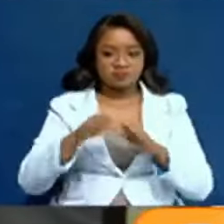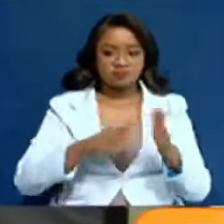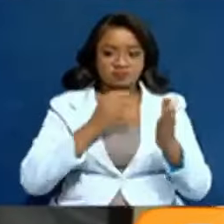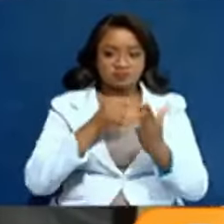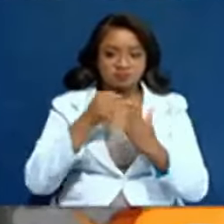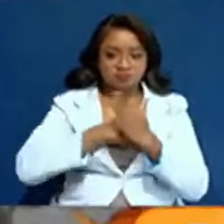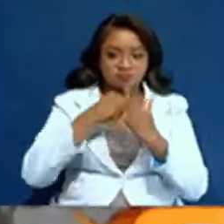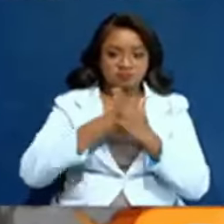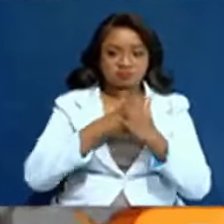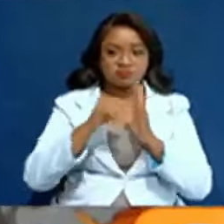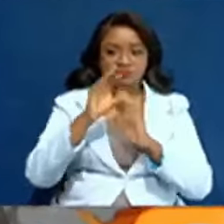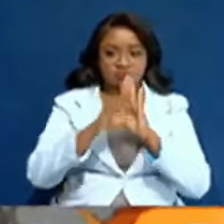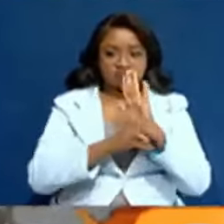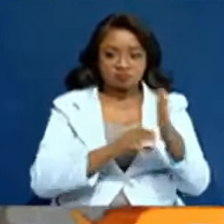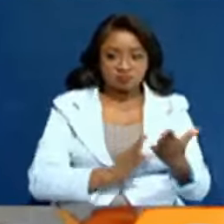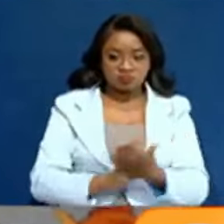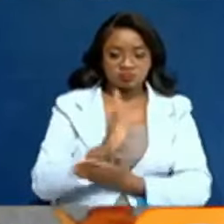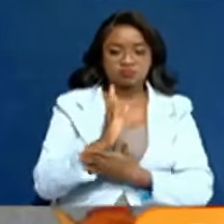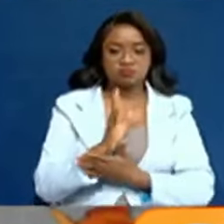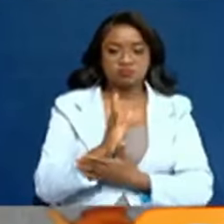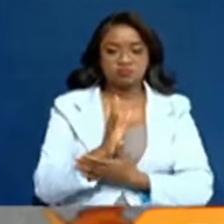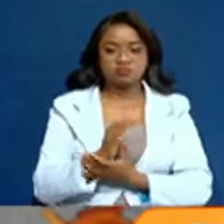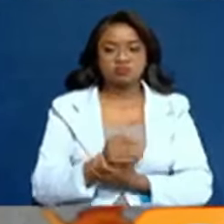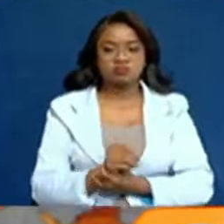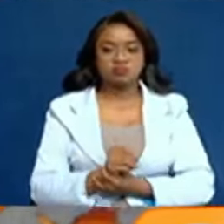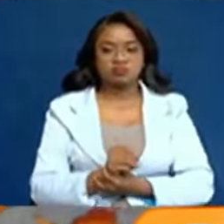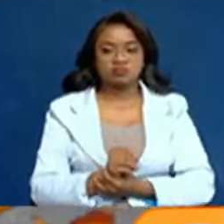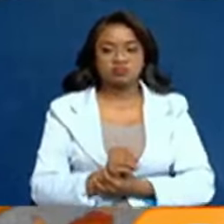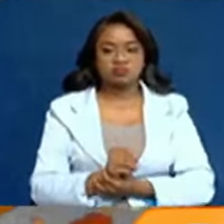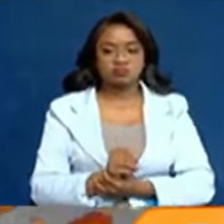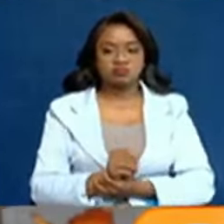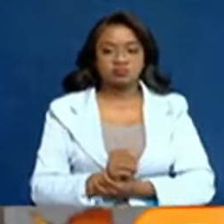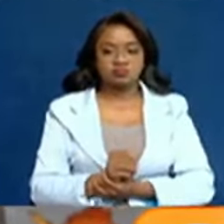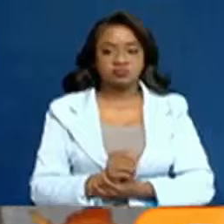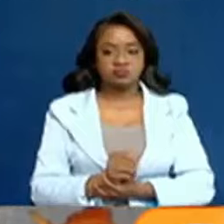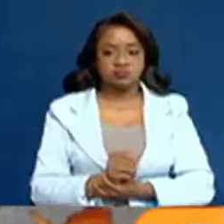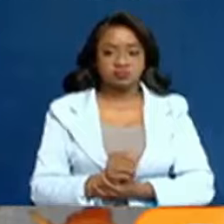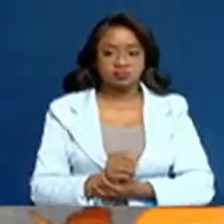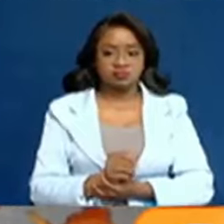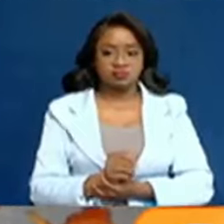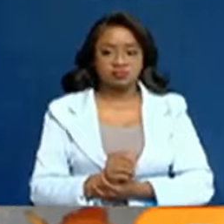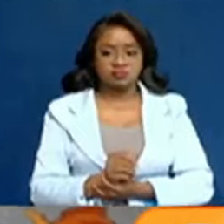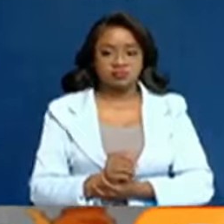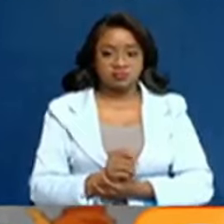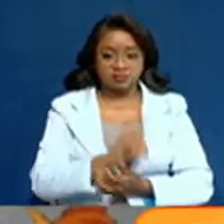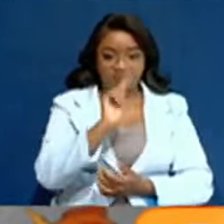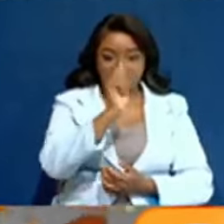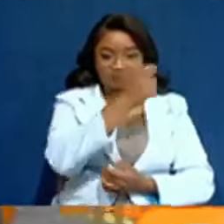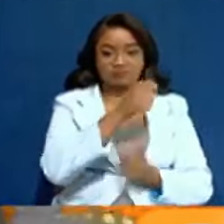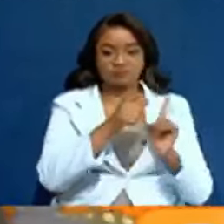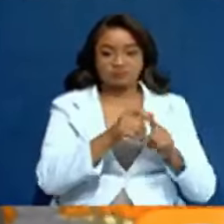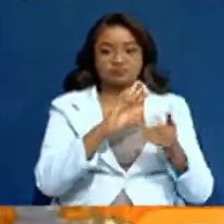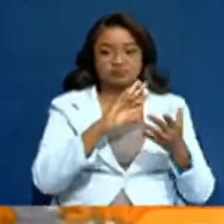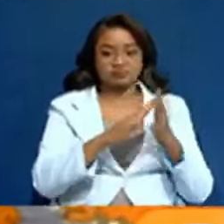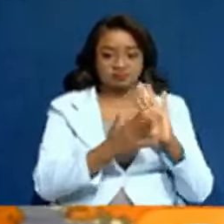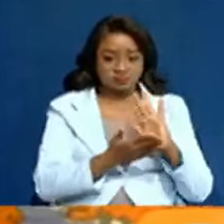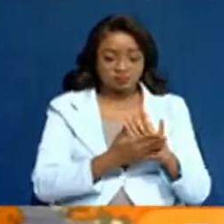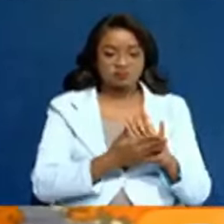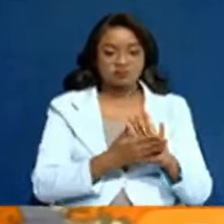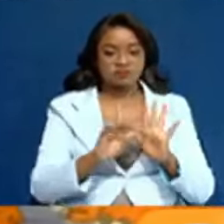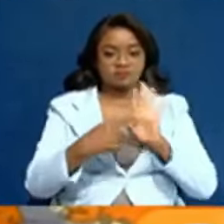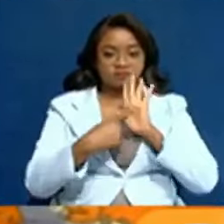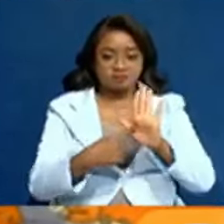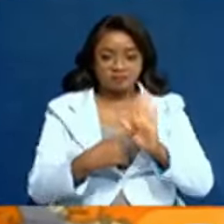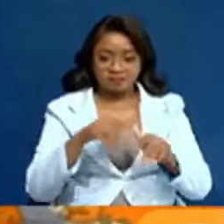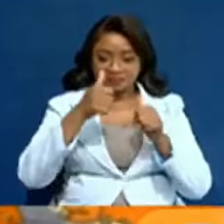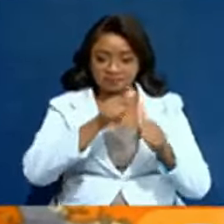and democracy. Use Kenya as a model, so you became the model and you are to die. We